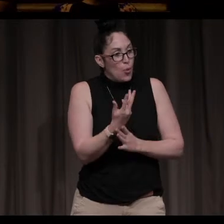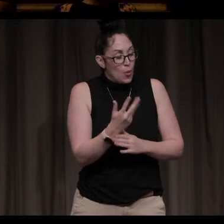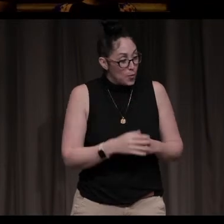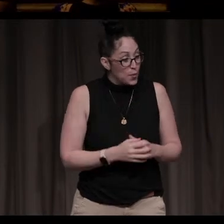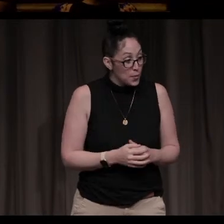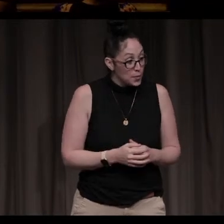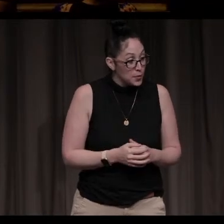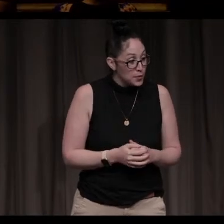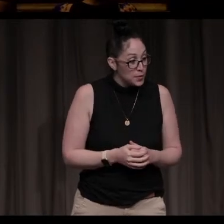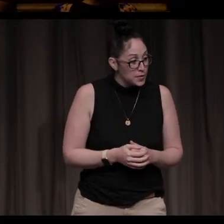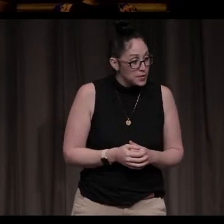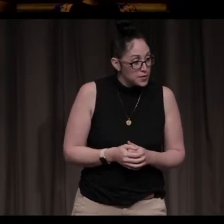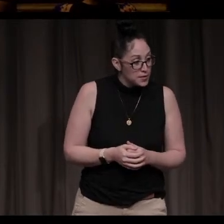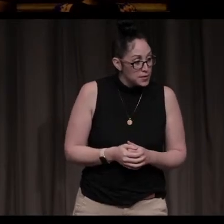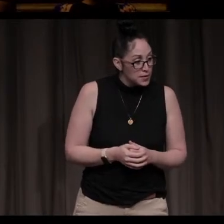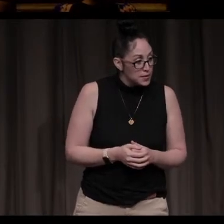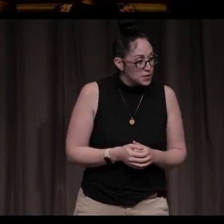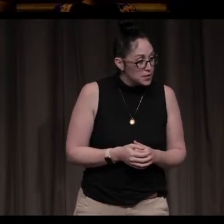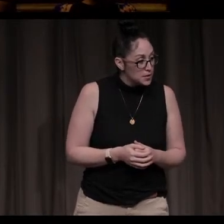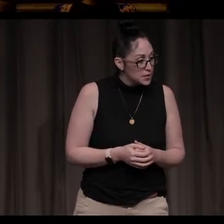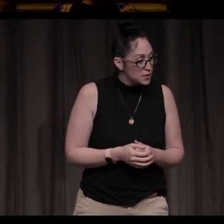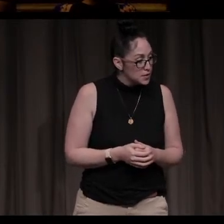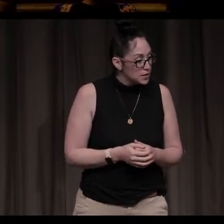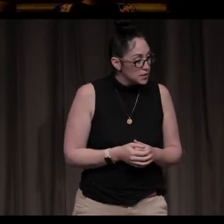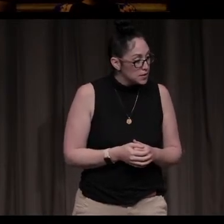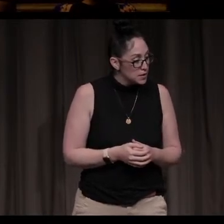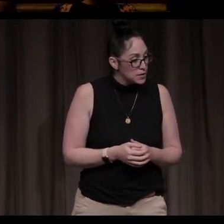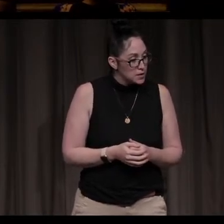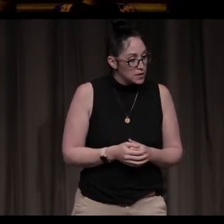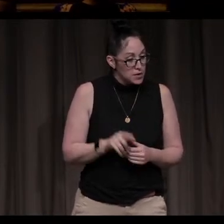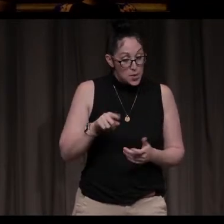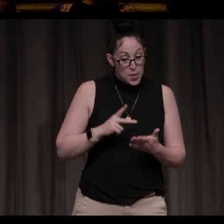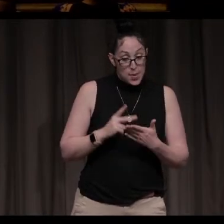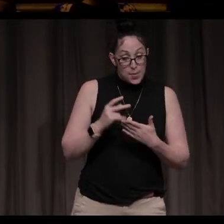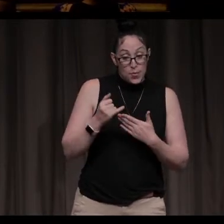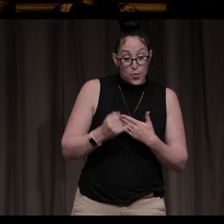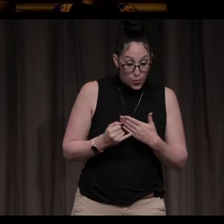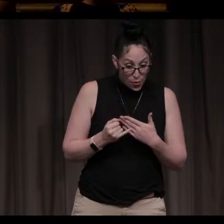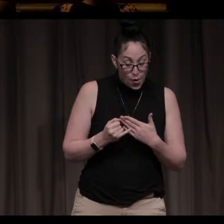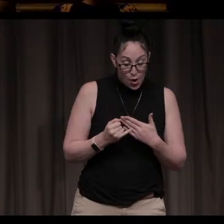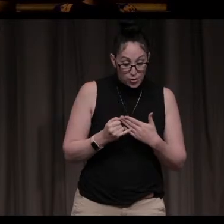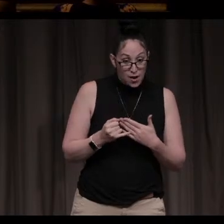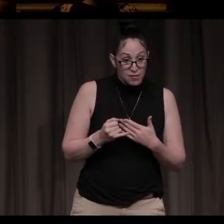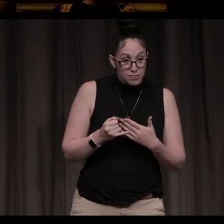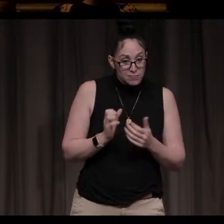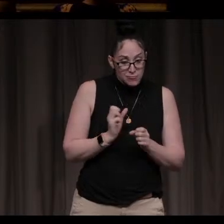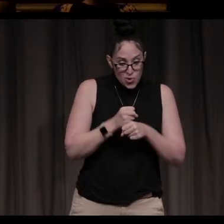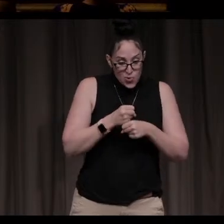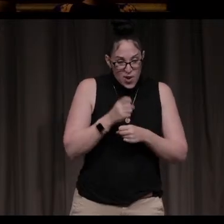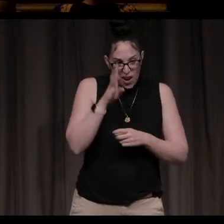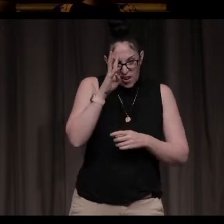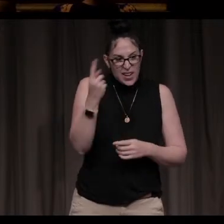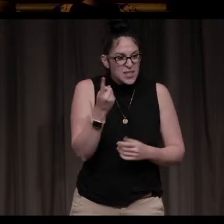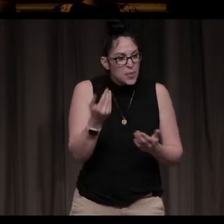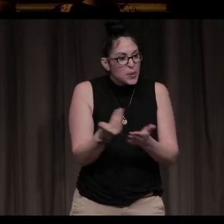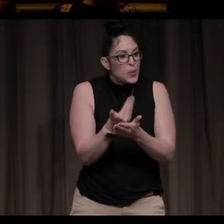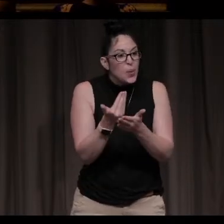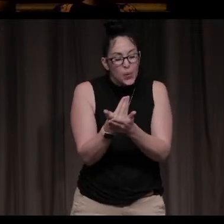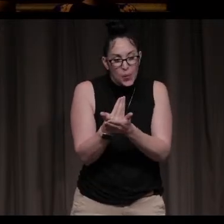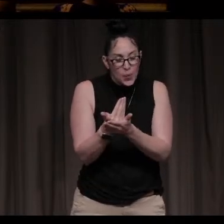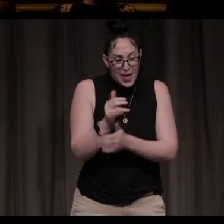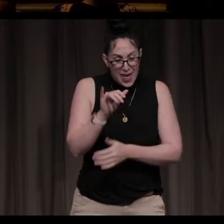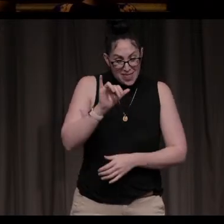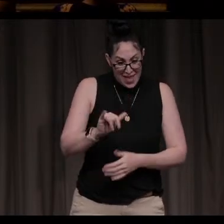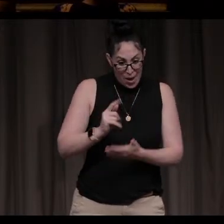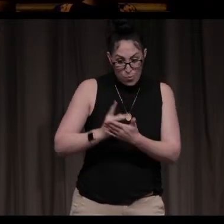new, like and the project, basically the curtains and the whole process of making them is basically this bridge. It's a bridge